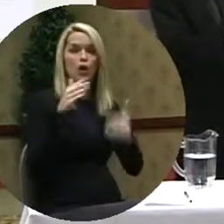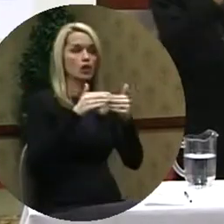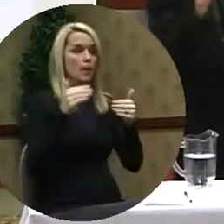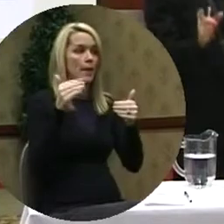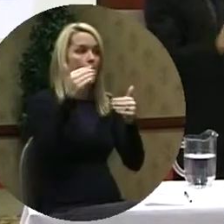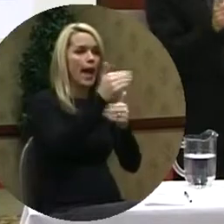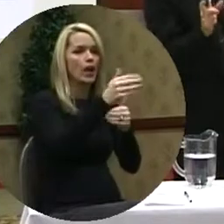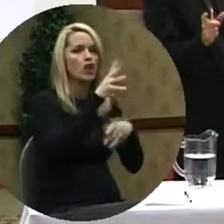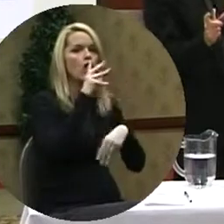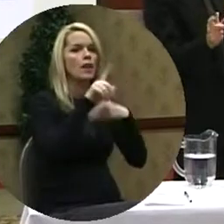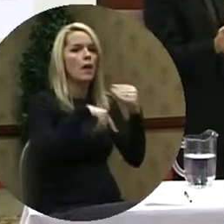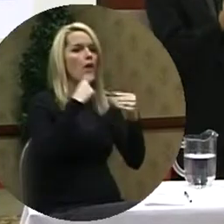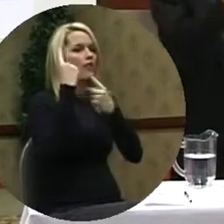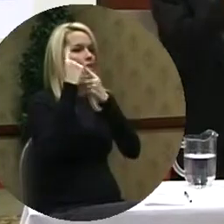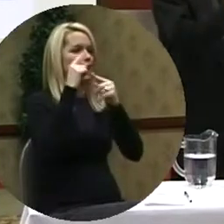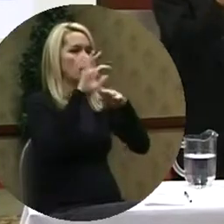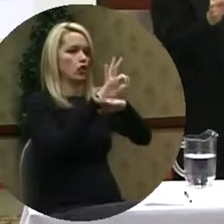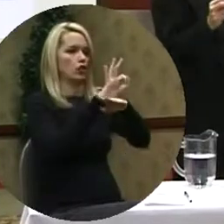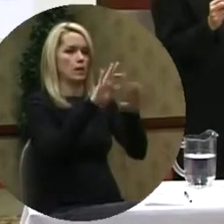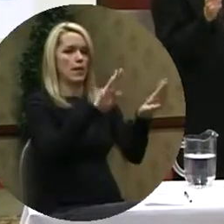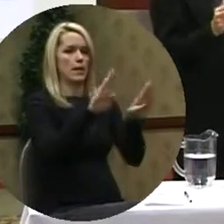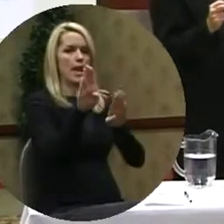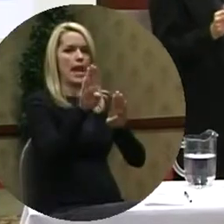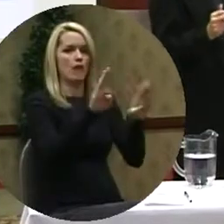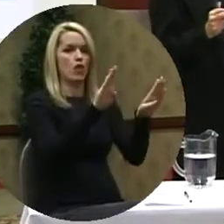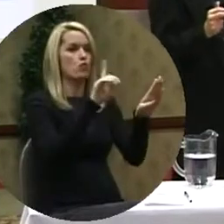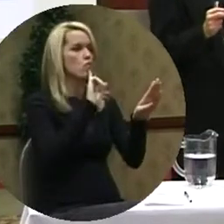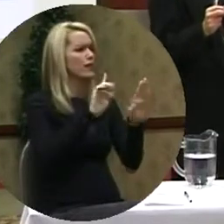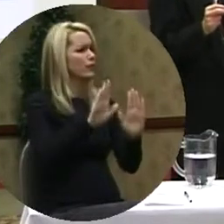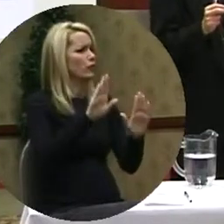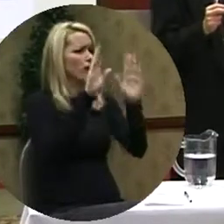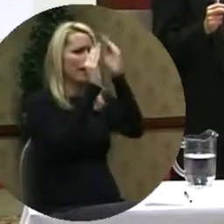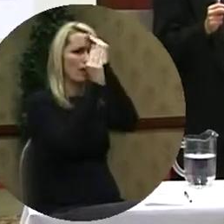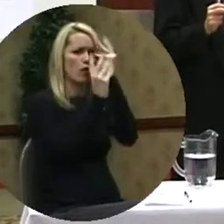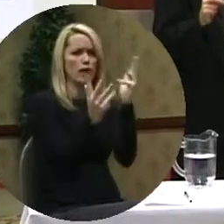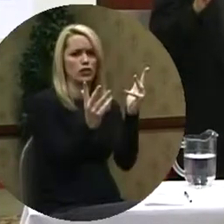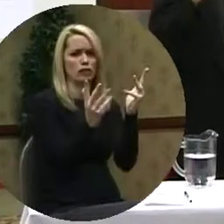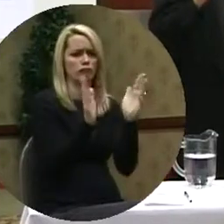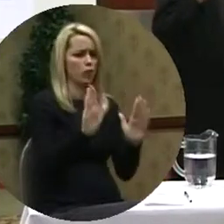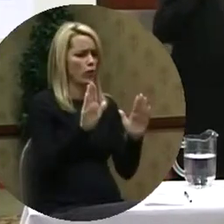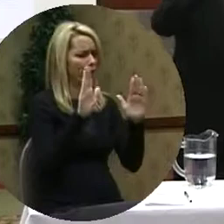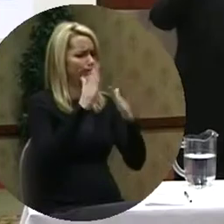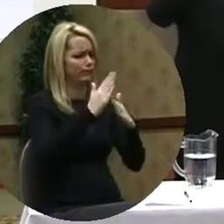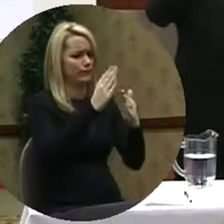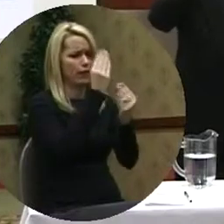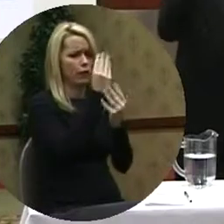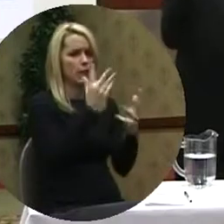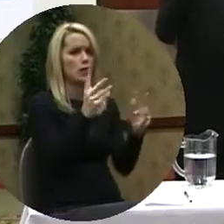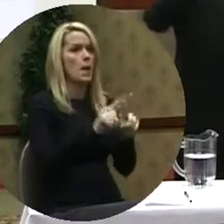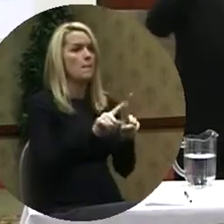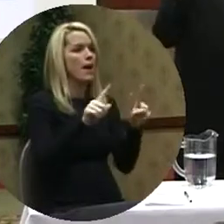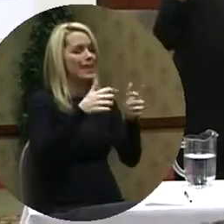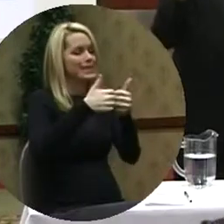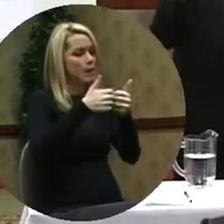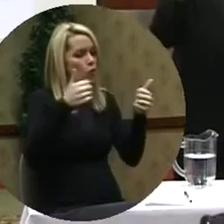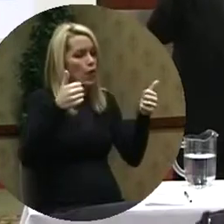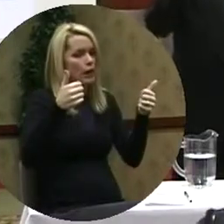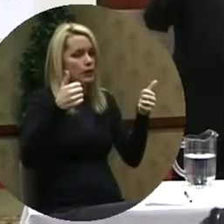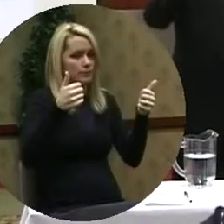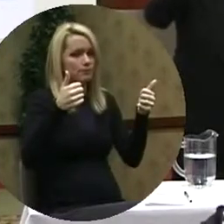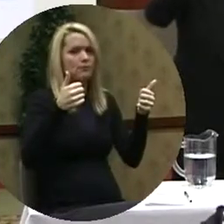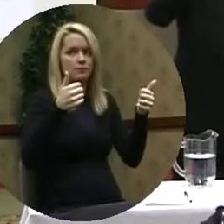into thinking functionally about this behavior. And so you gave a lot of really great information. I want people to sort of separate out two